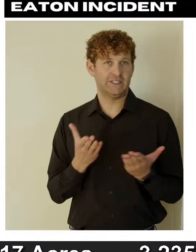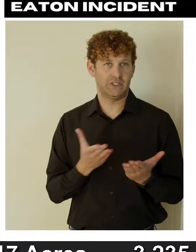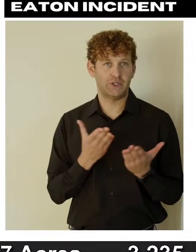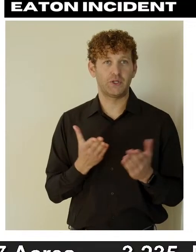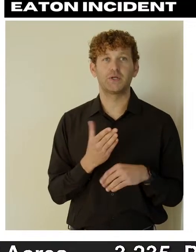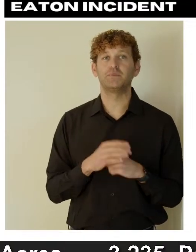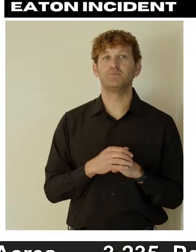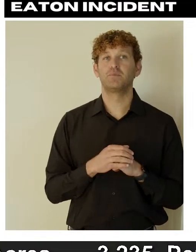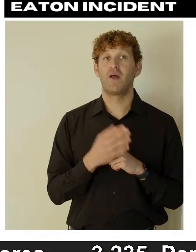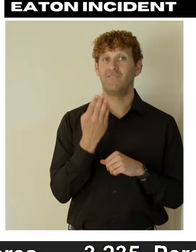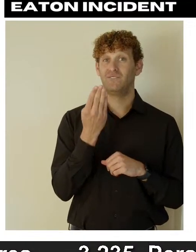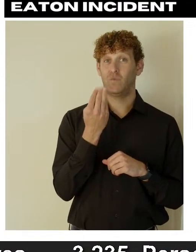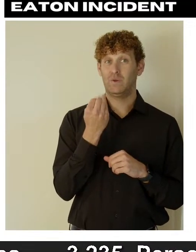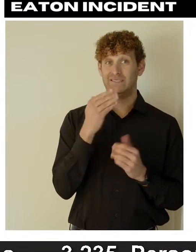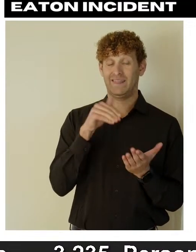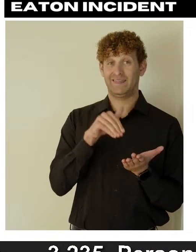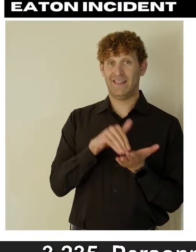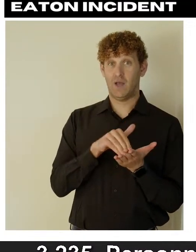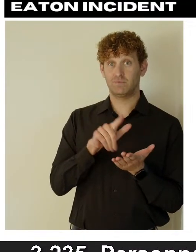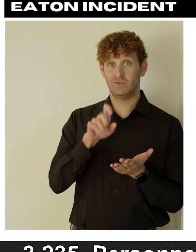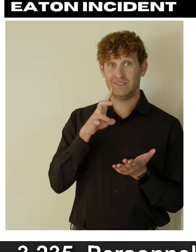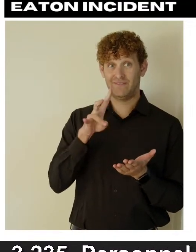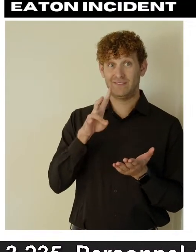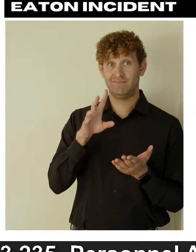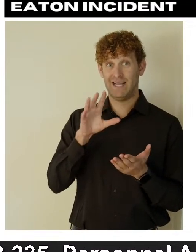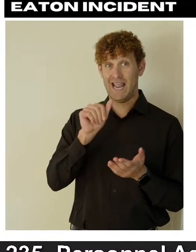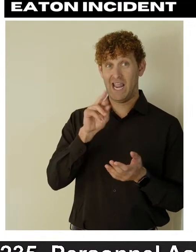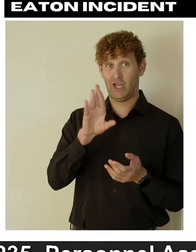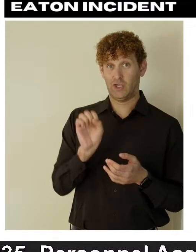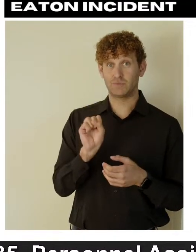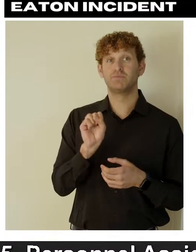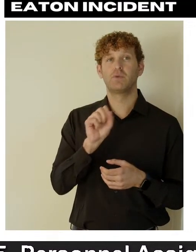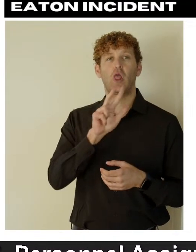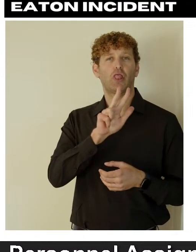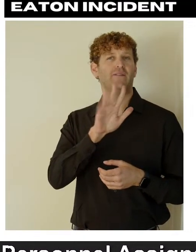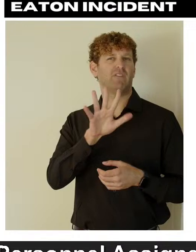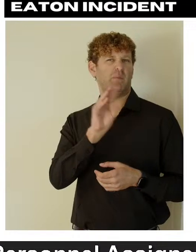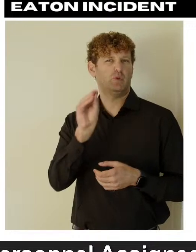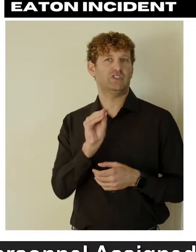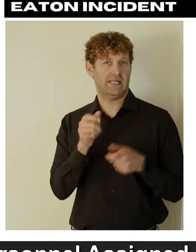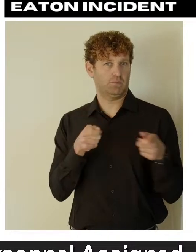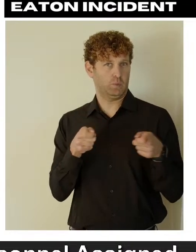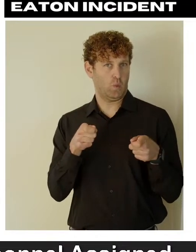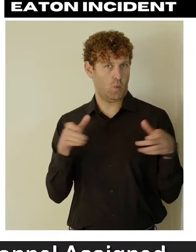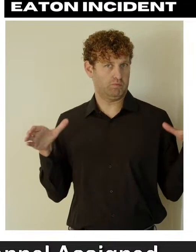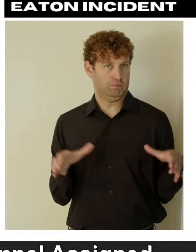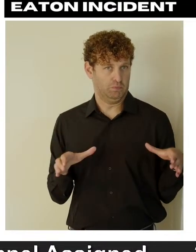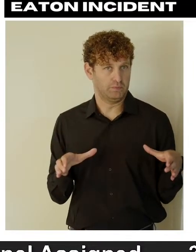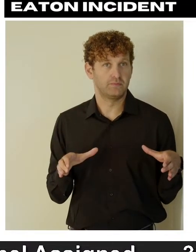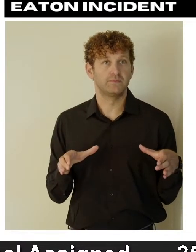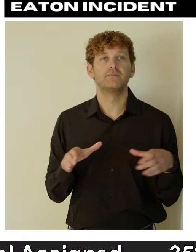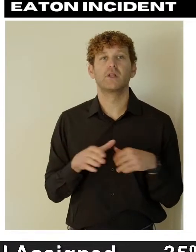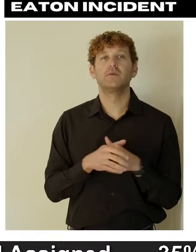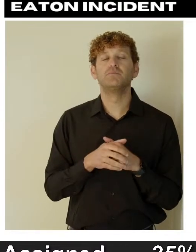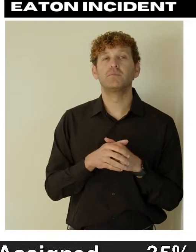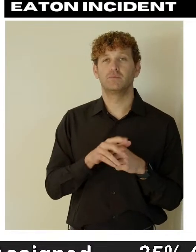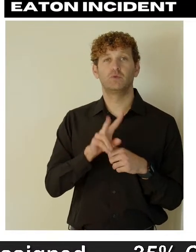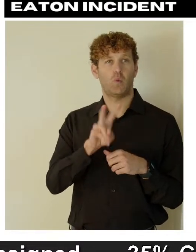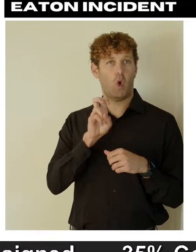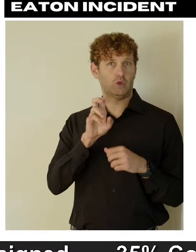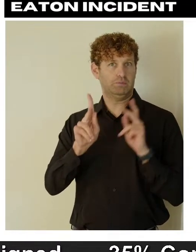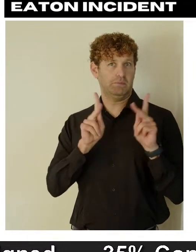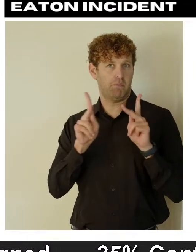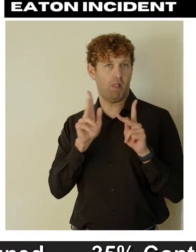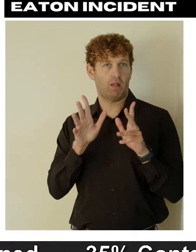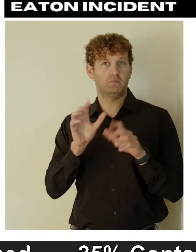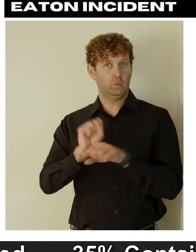14,117 acres and 35% contained. We have over 3,200 personnel working this fire. To start out our community meeting tonight,